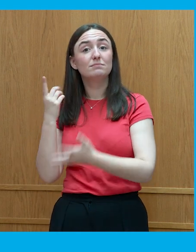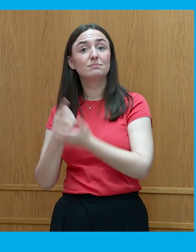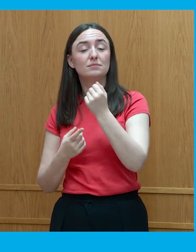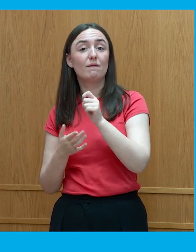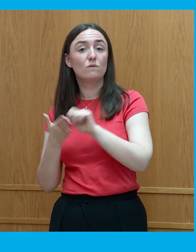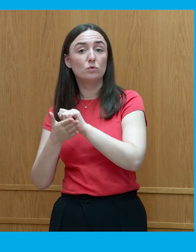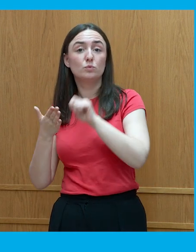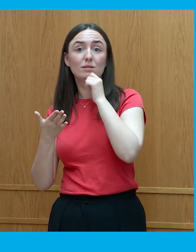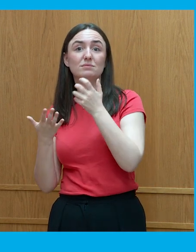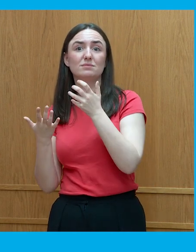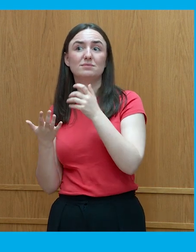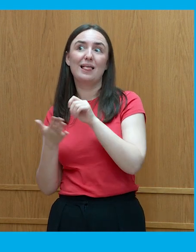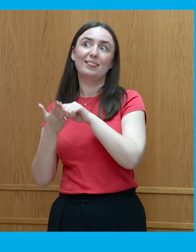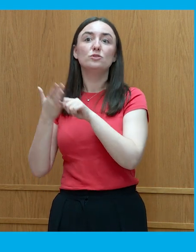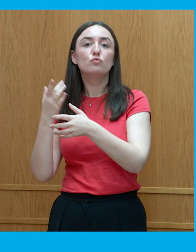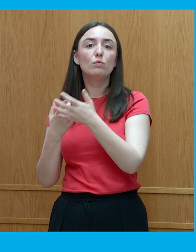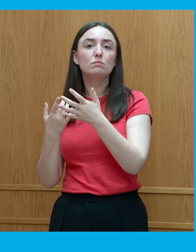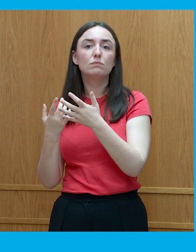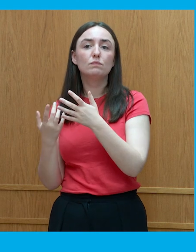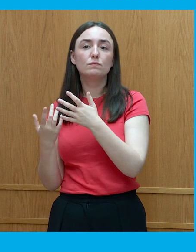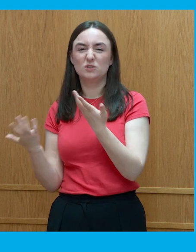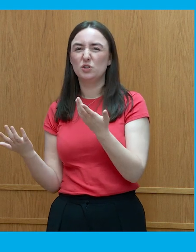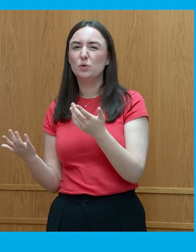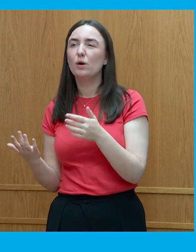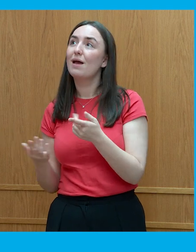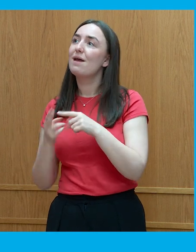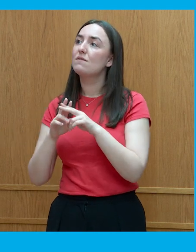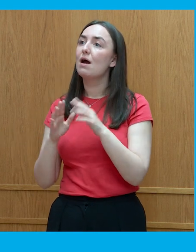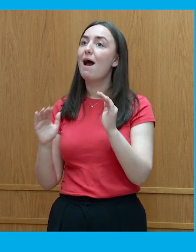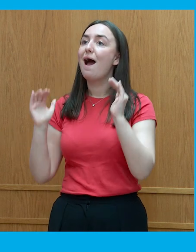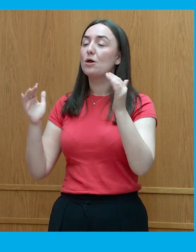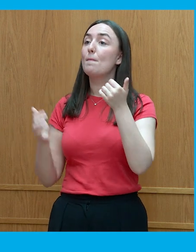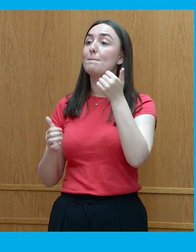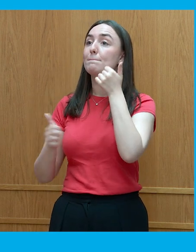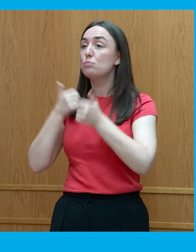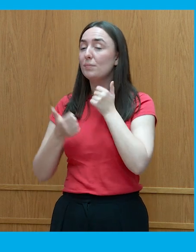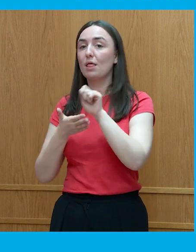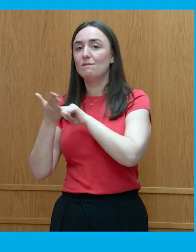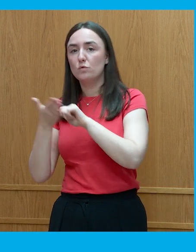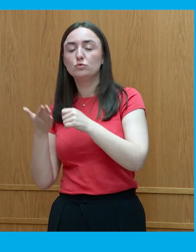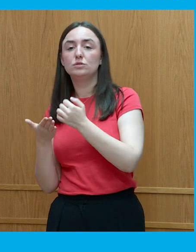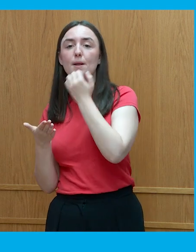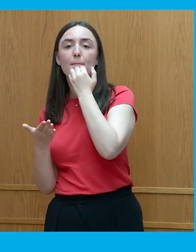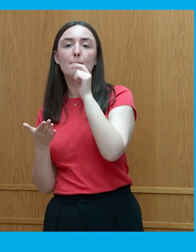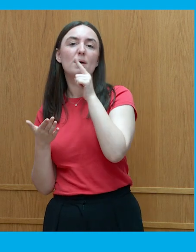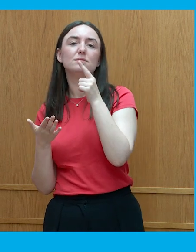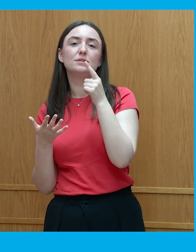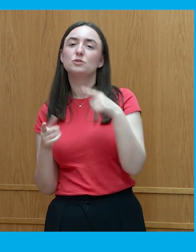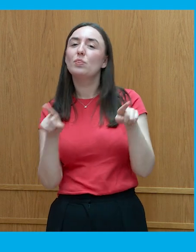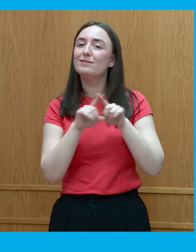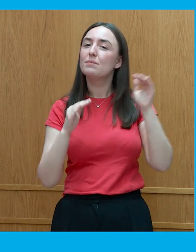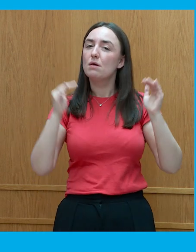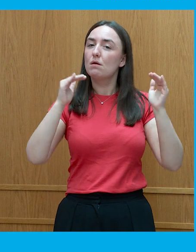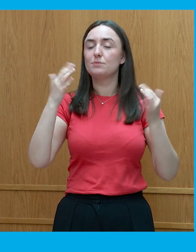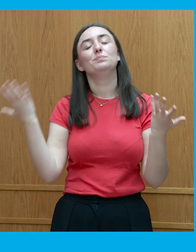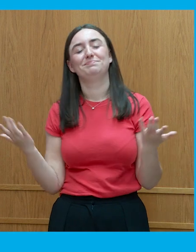but, so they get a higher popular vote number, but they don't. That doesn't translate. So I think that's a little bit,